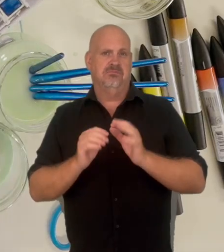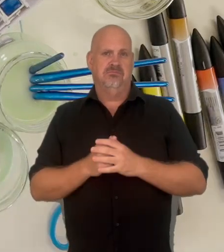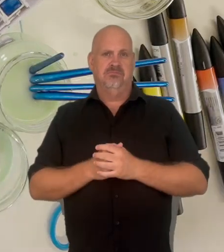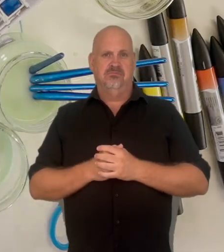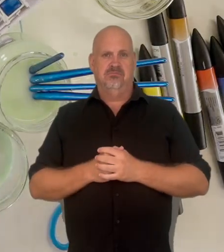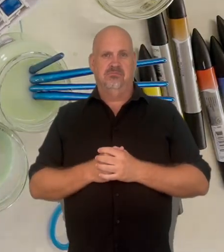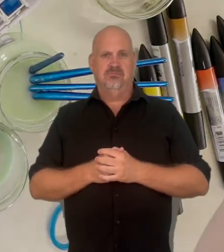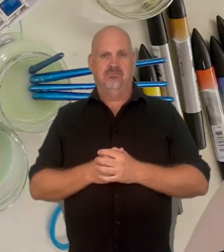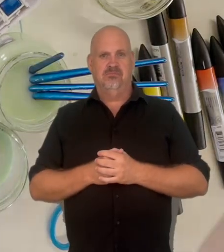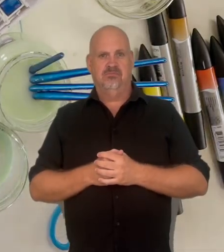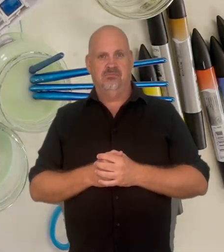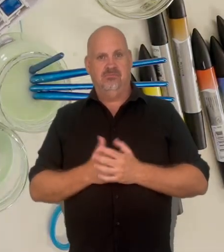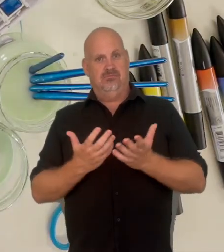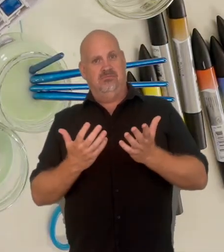we go.